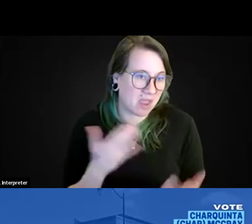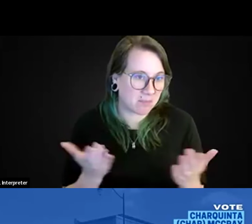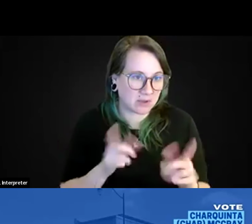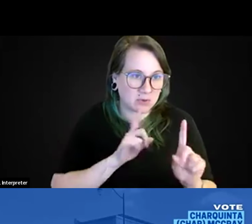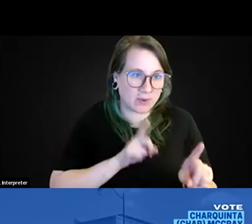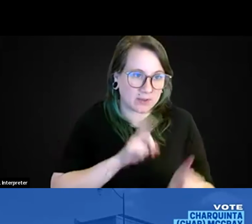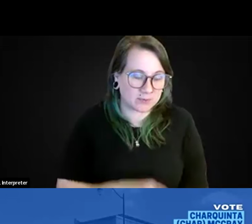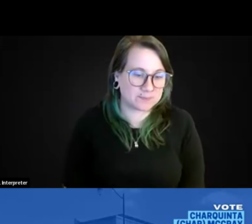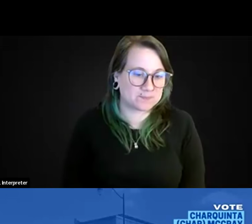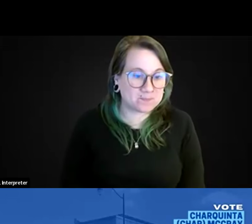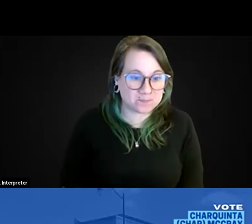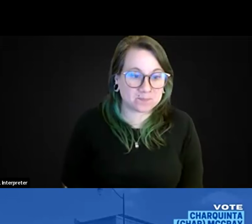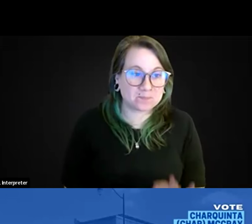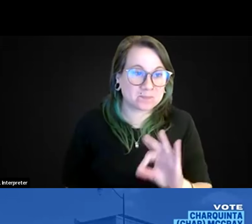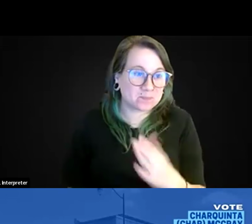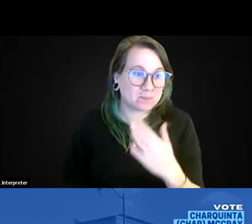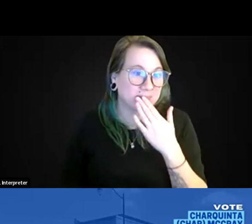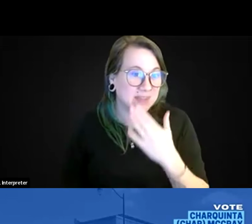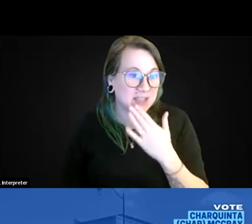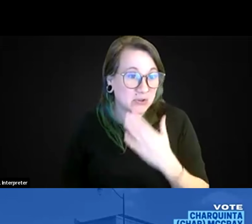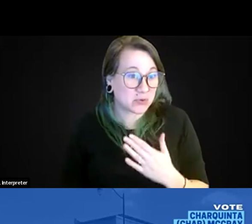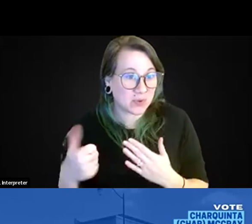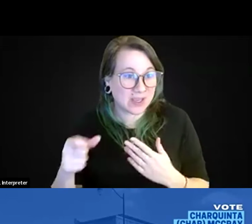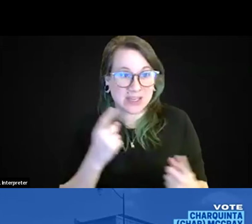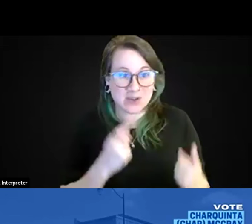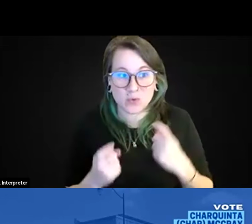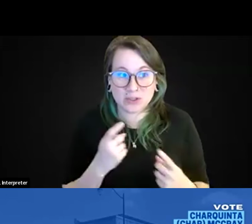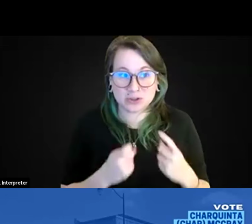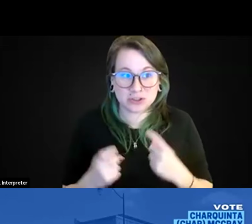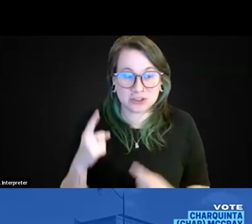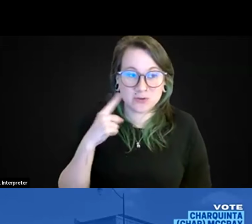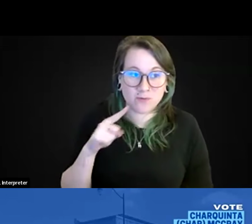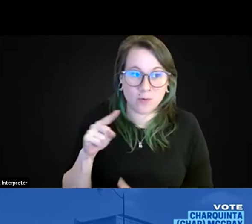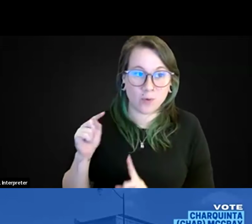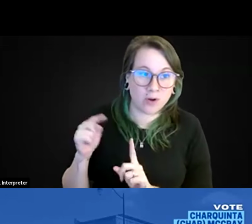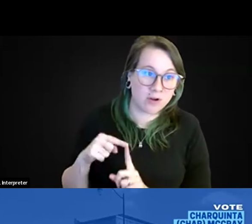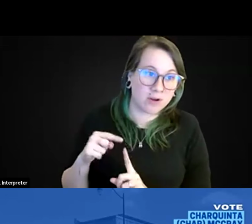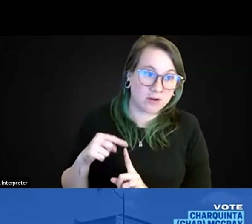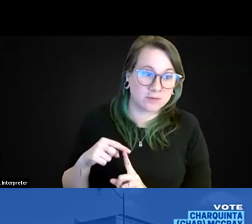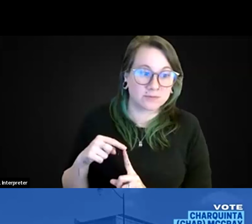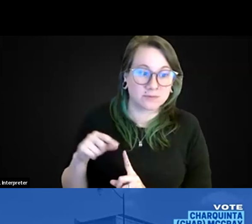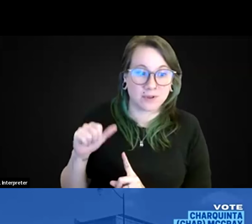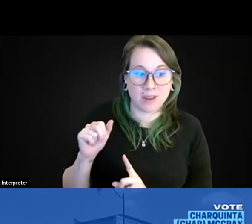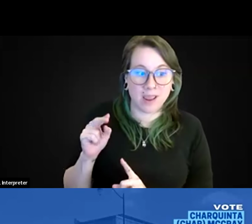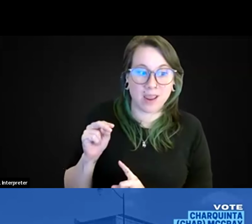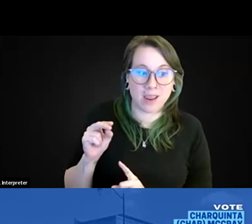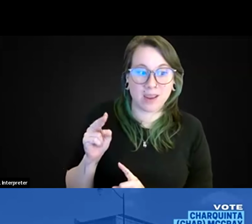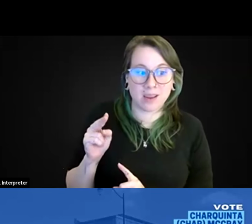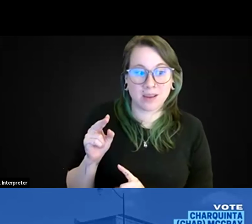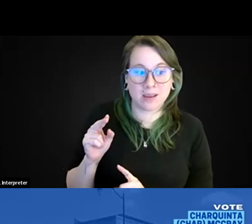Thank you. Does anyone have any questions for Adriana?